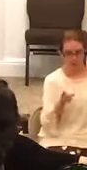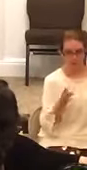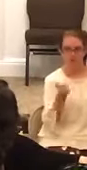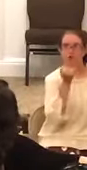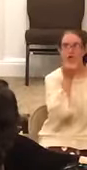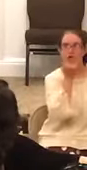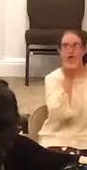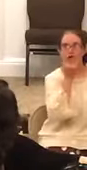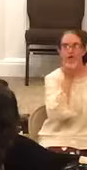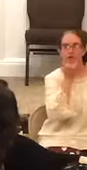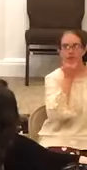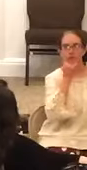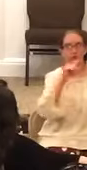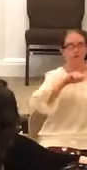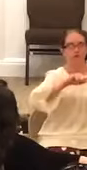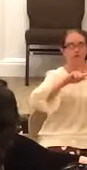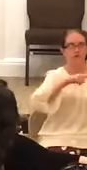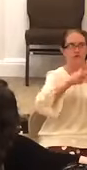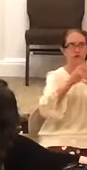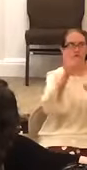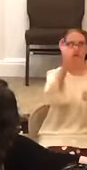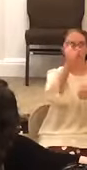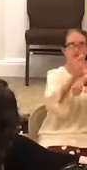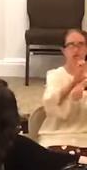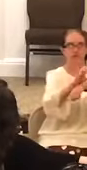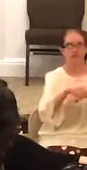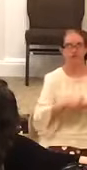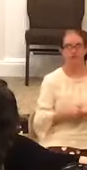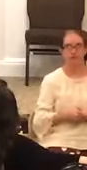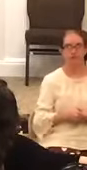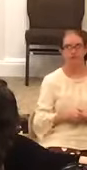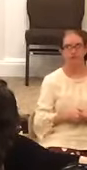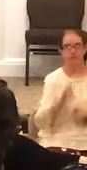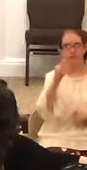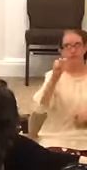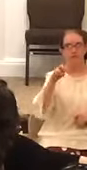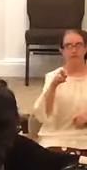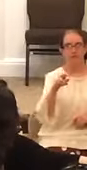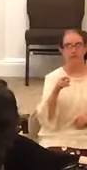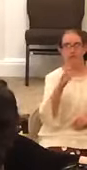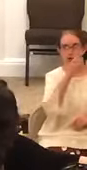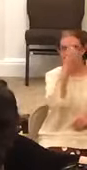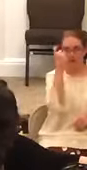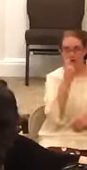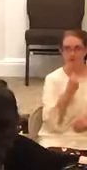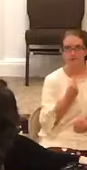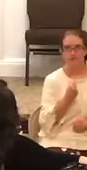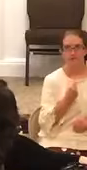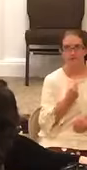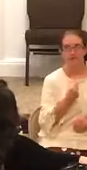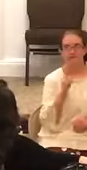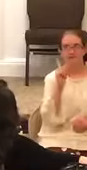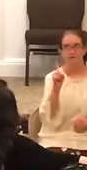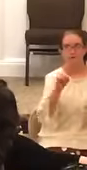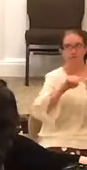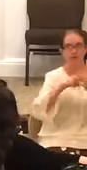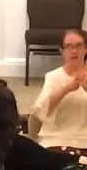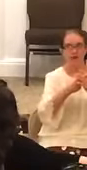wrong actually starts at God's house. Peter goes on to ask, if it first